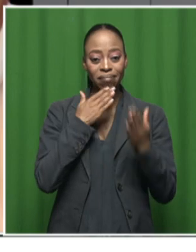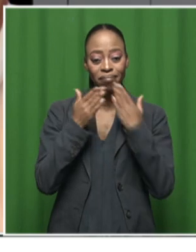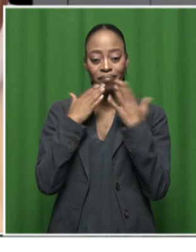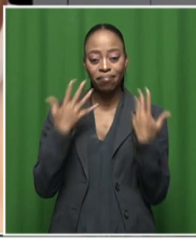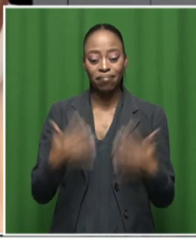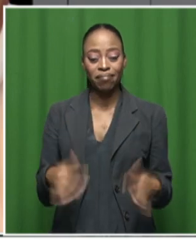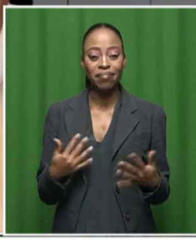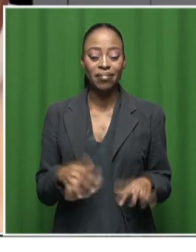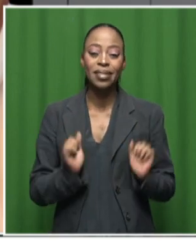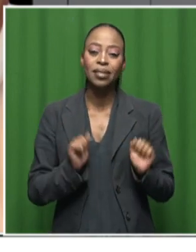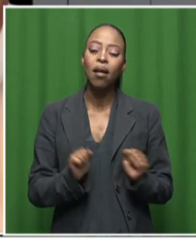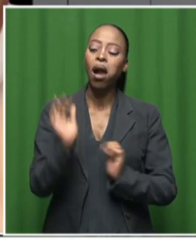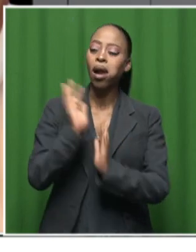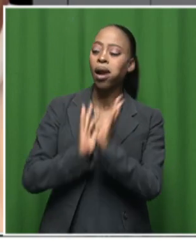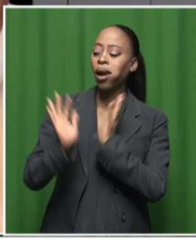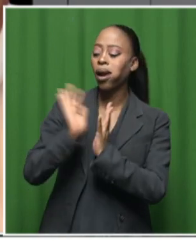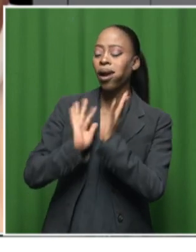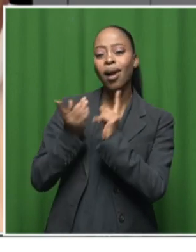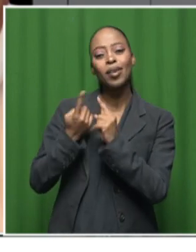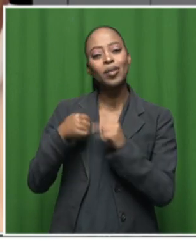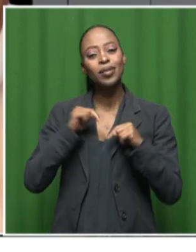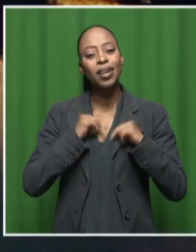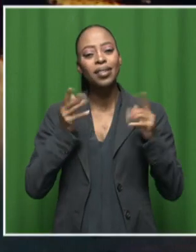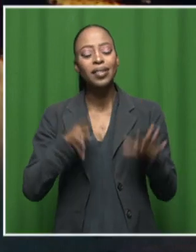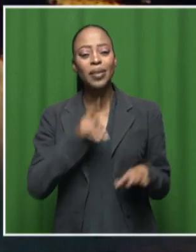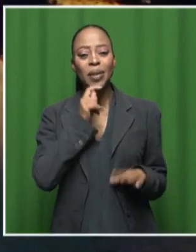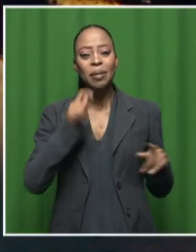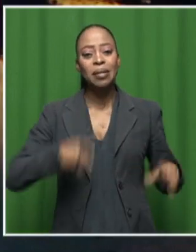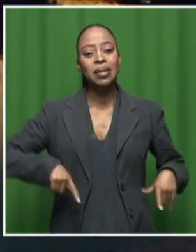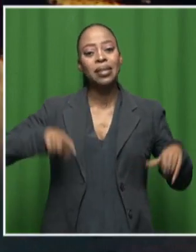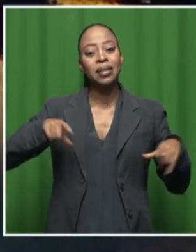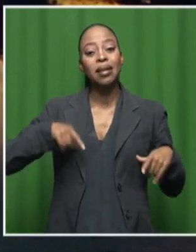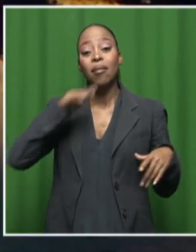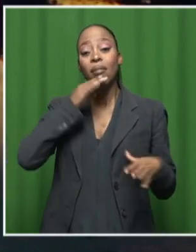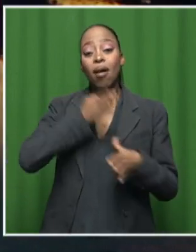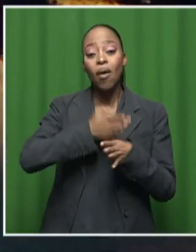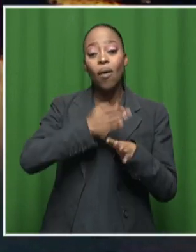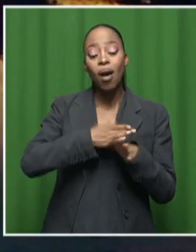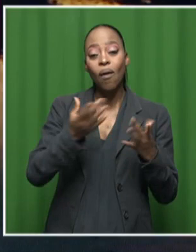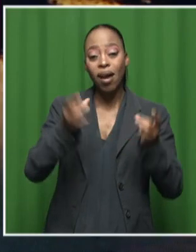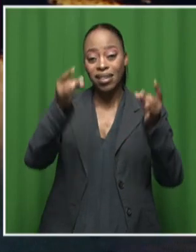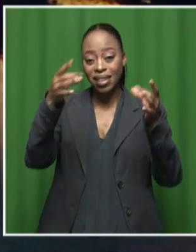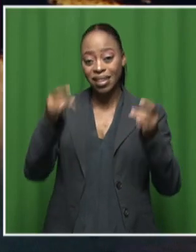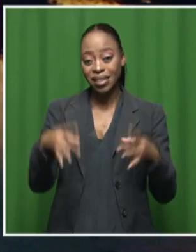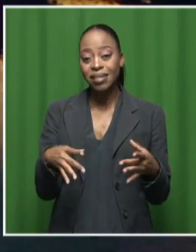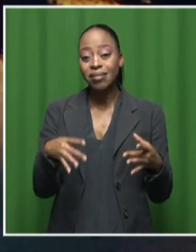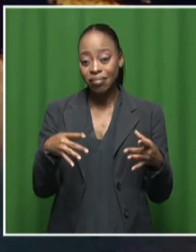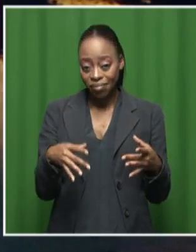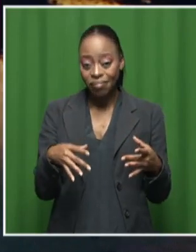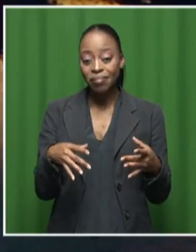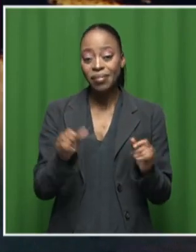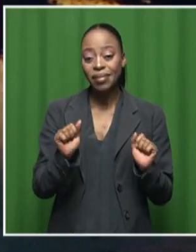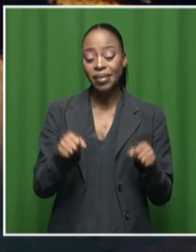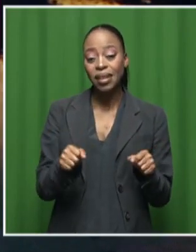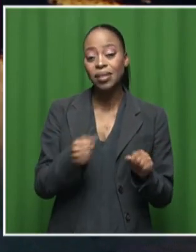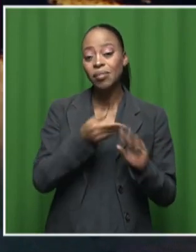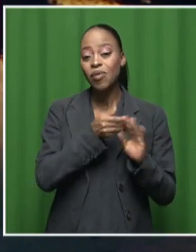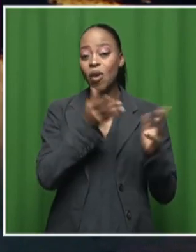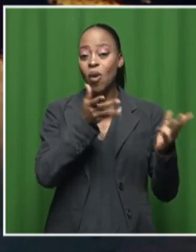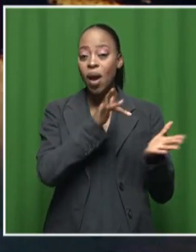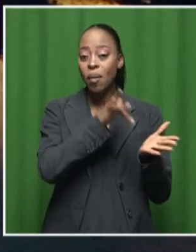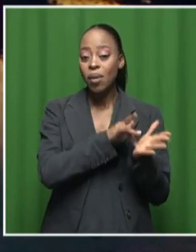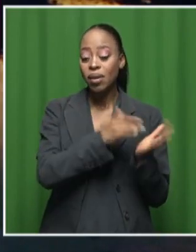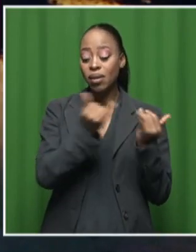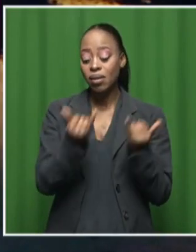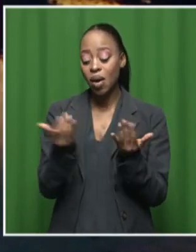you very, very much for talking to us here on the programme. And we're talking unemployment figures and where we were at. Just